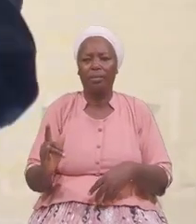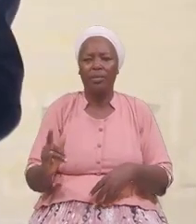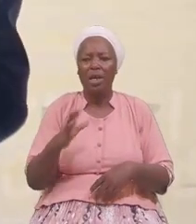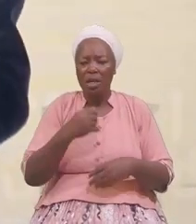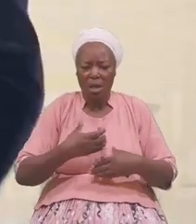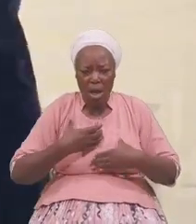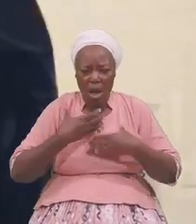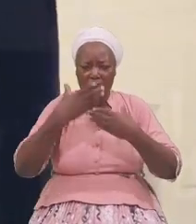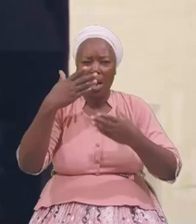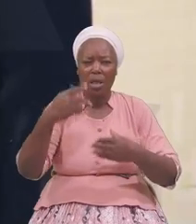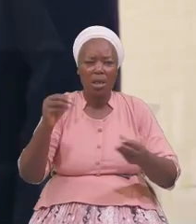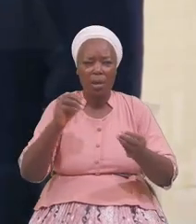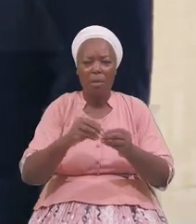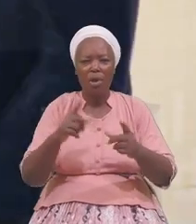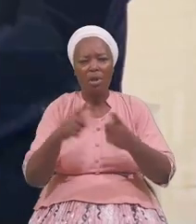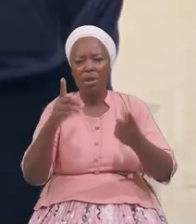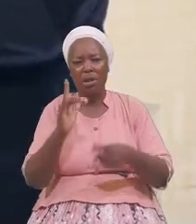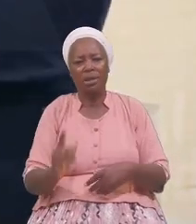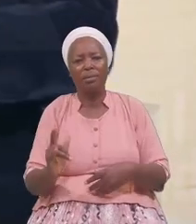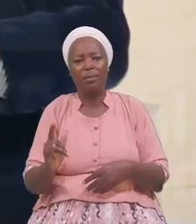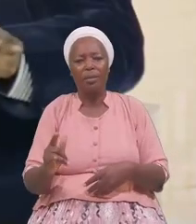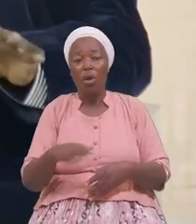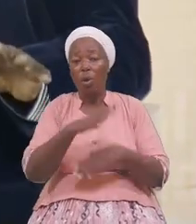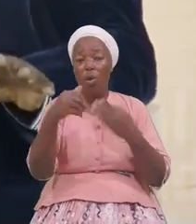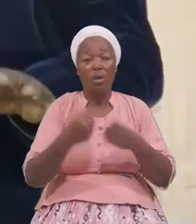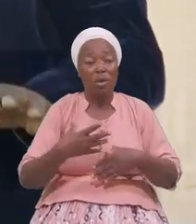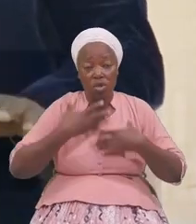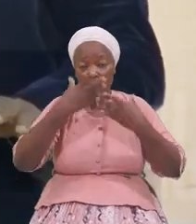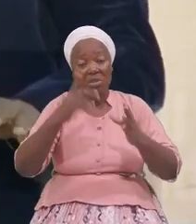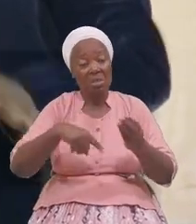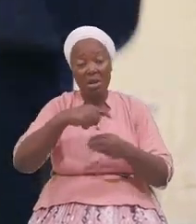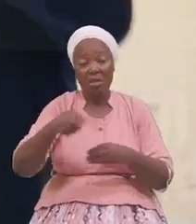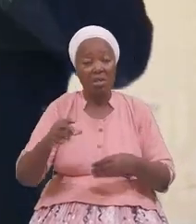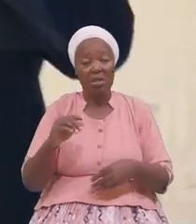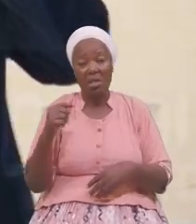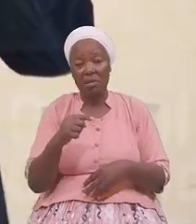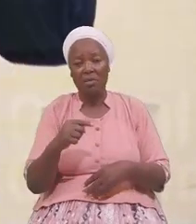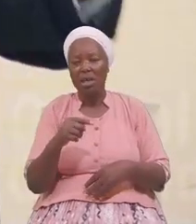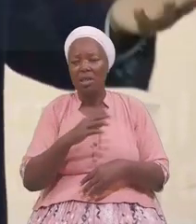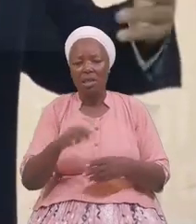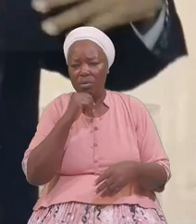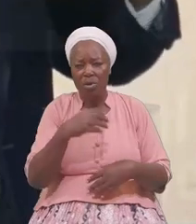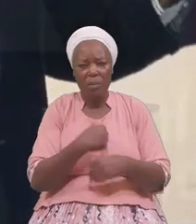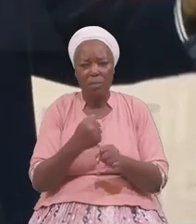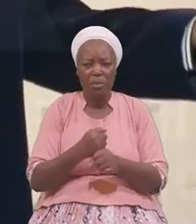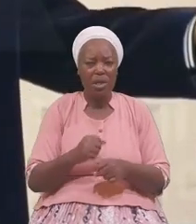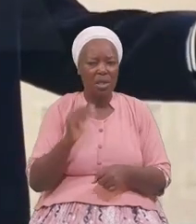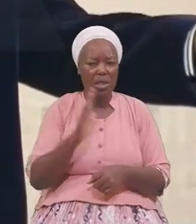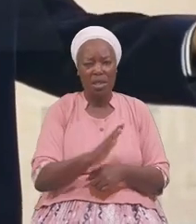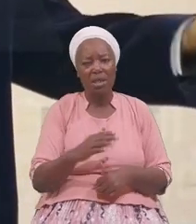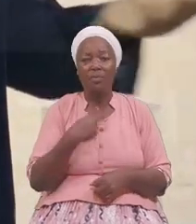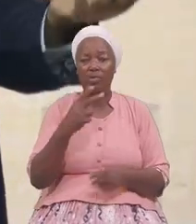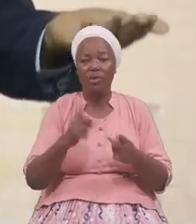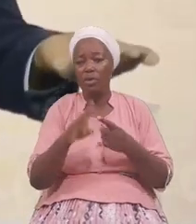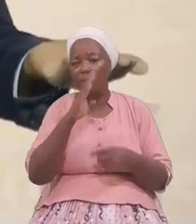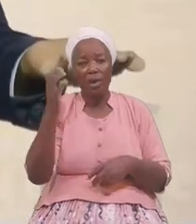cried the more a great deal. All the shouts around him that will not make his voice to be